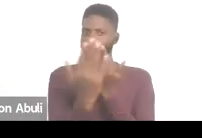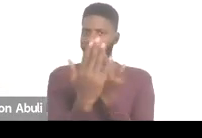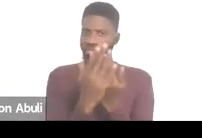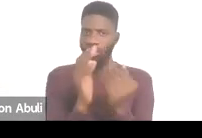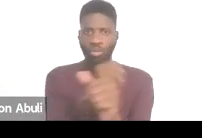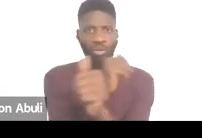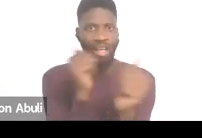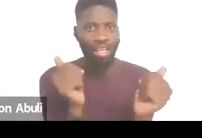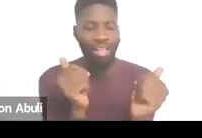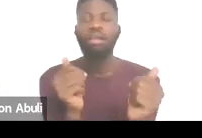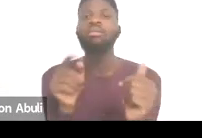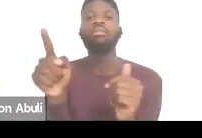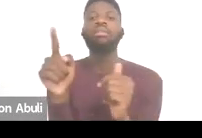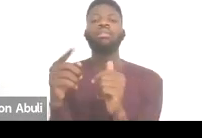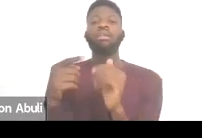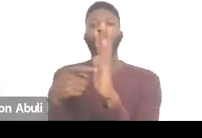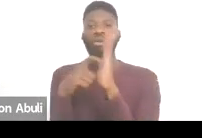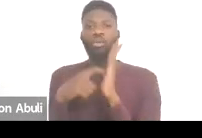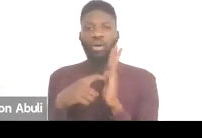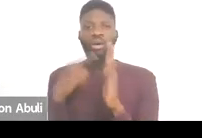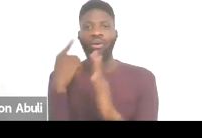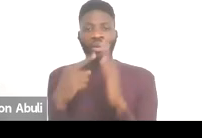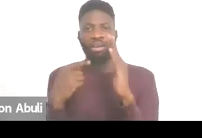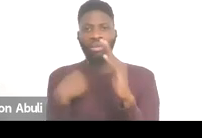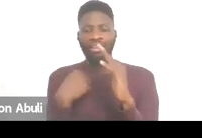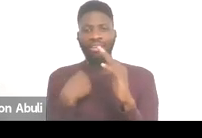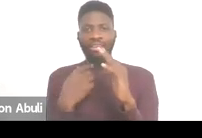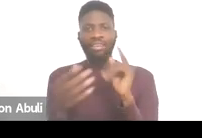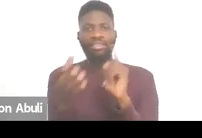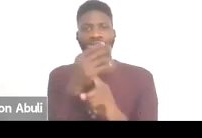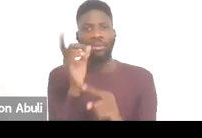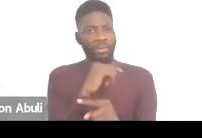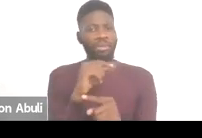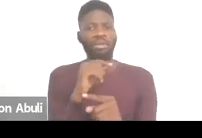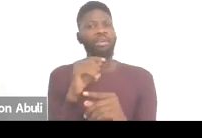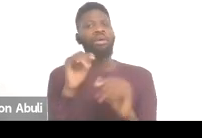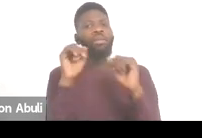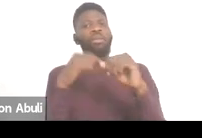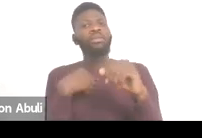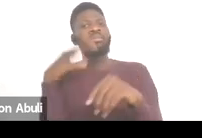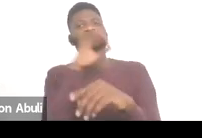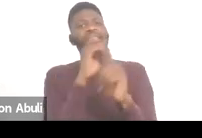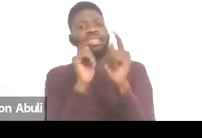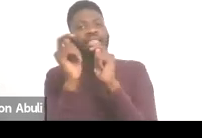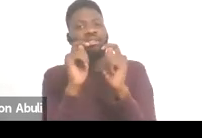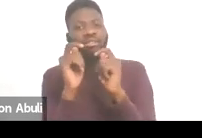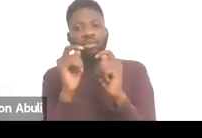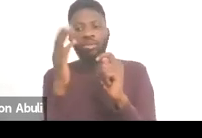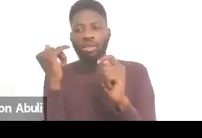meet the minimum requirements, and what would be the reason as to why I didn't get this interview invite?